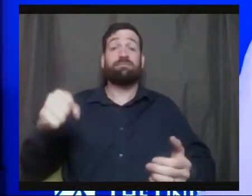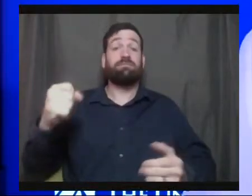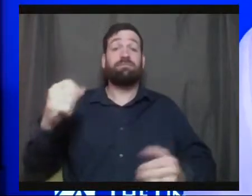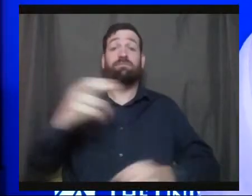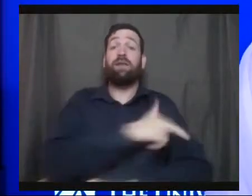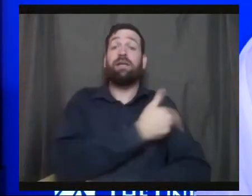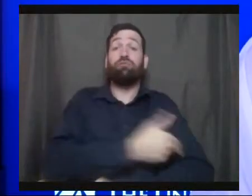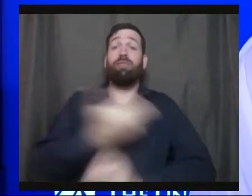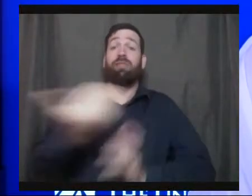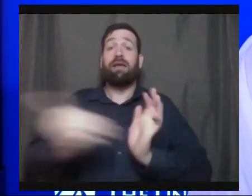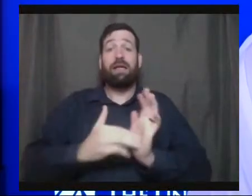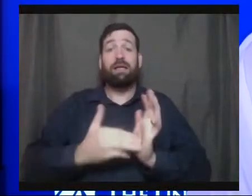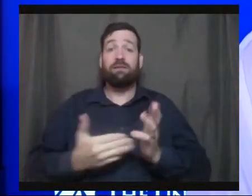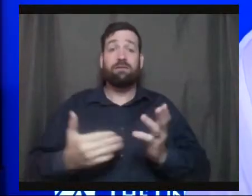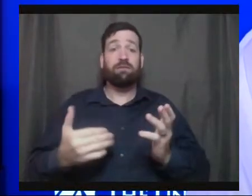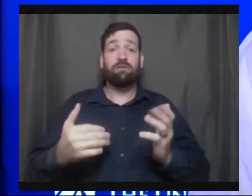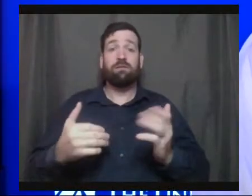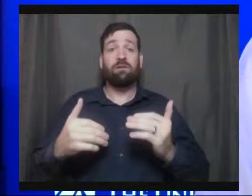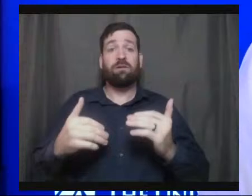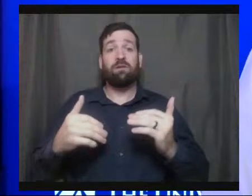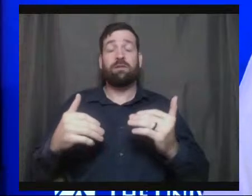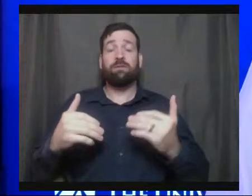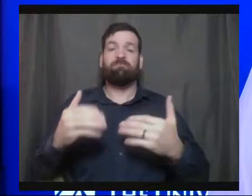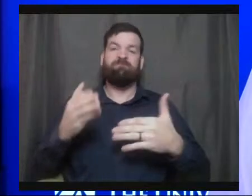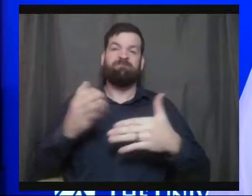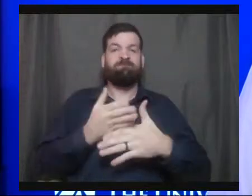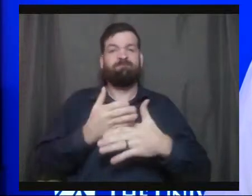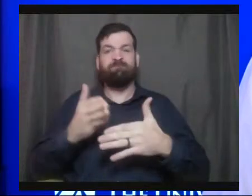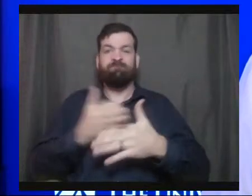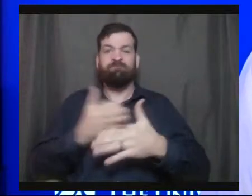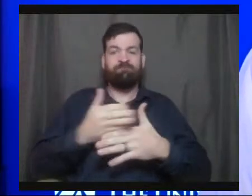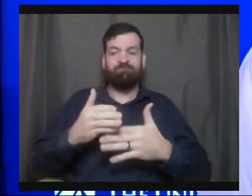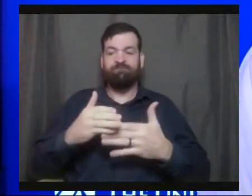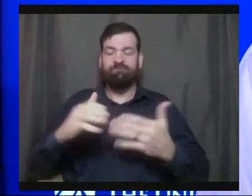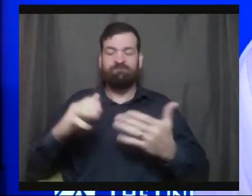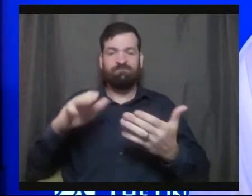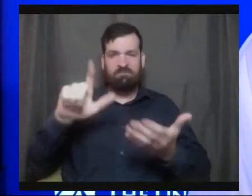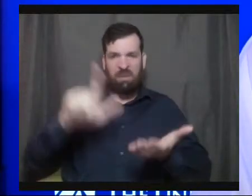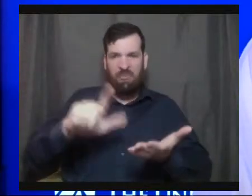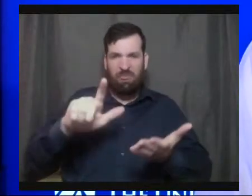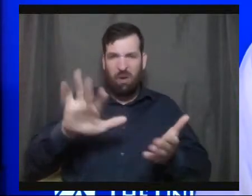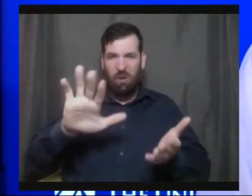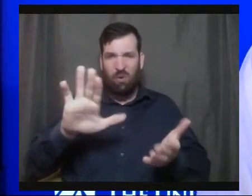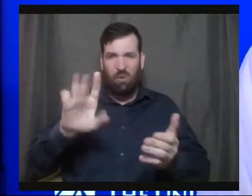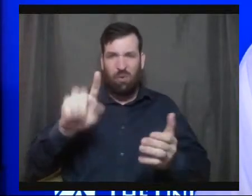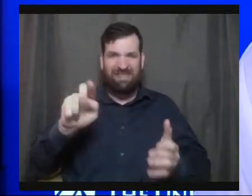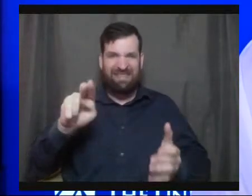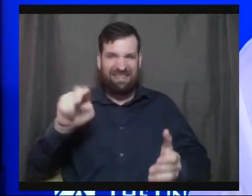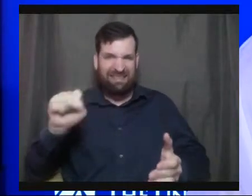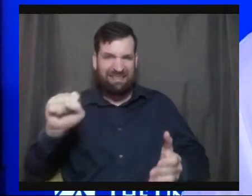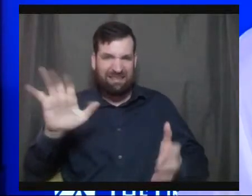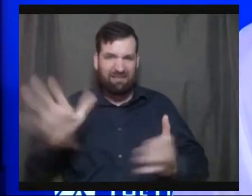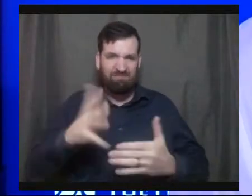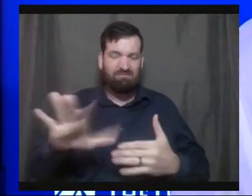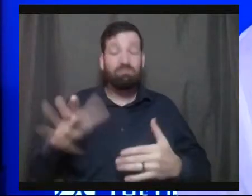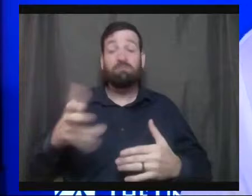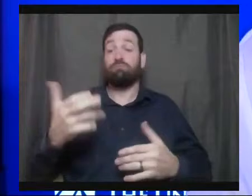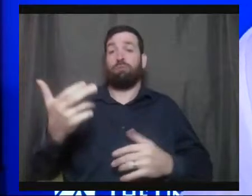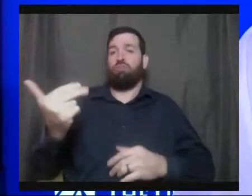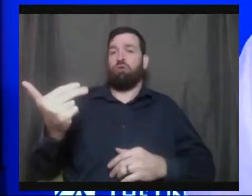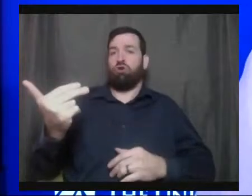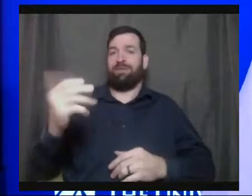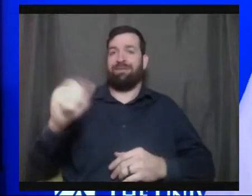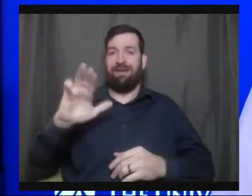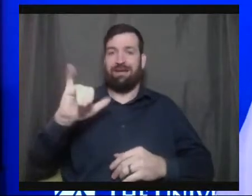of been sitting in that low to mid-teens for active infections. Right now, 13 active infections, 2